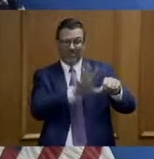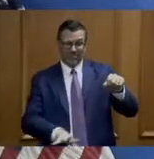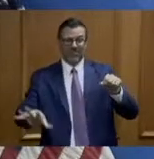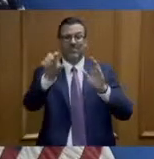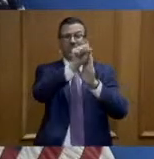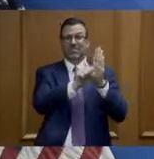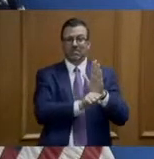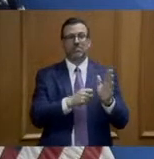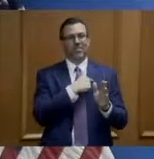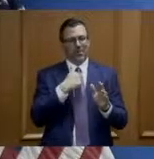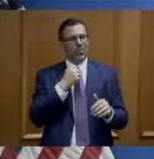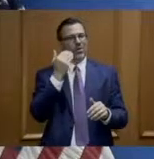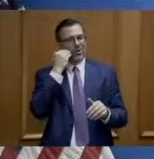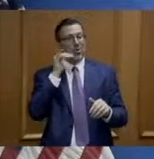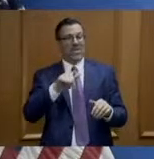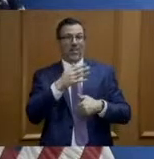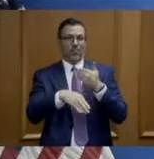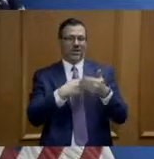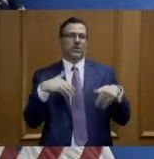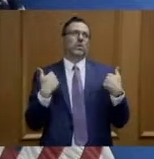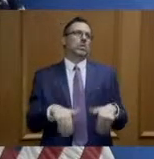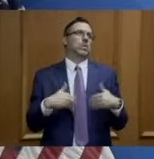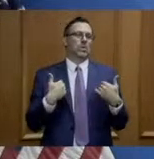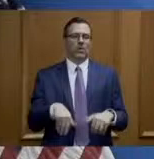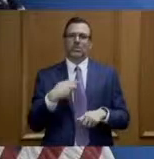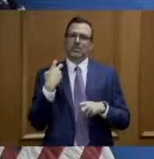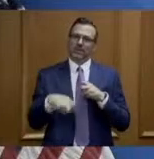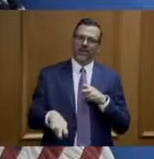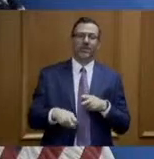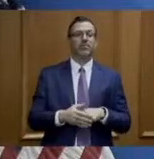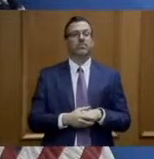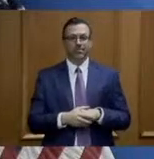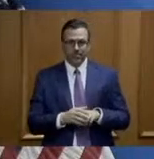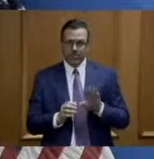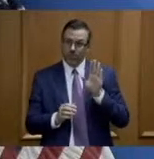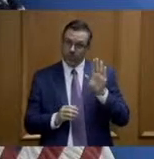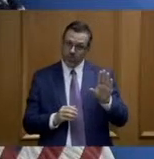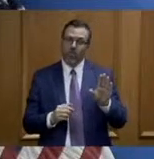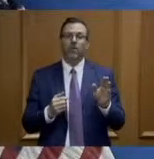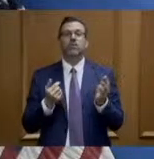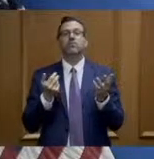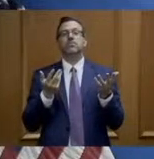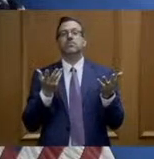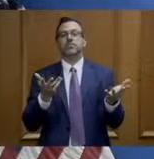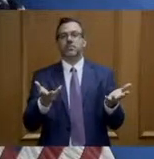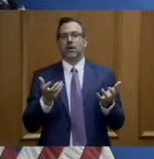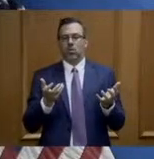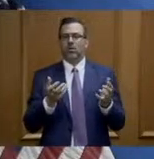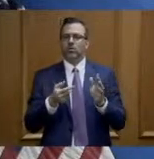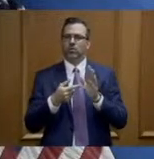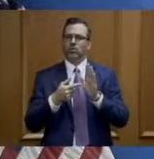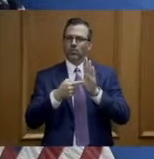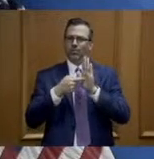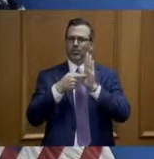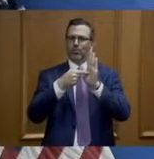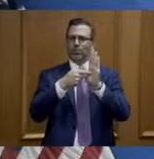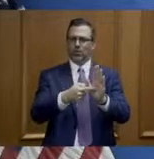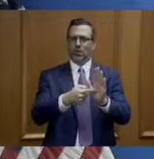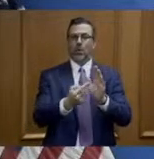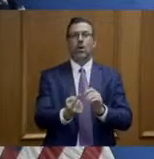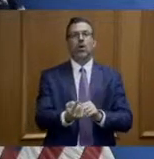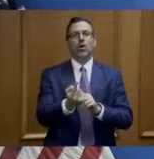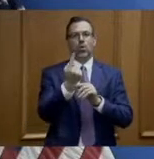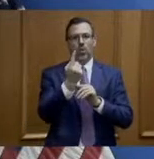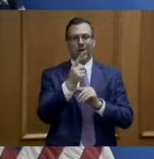significant implications for our long-term care partners. I want to take this opportunity to again highlight one particularly